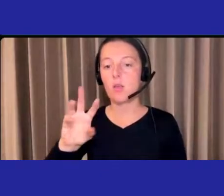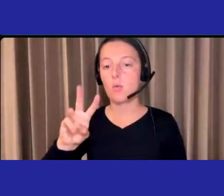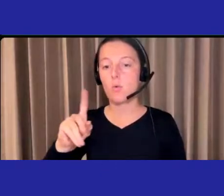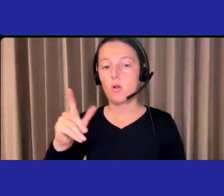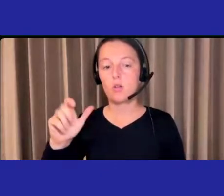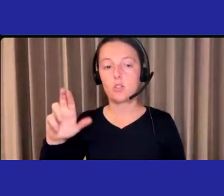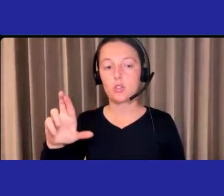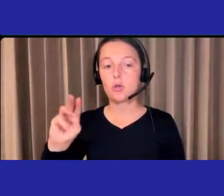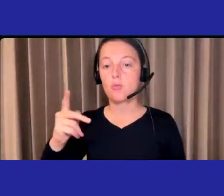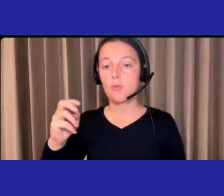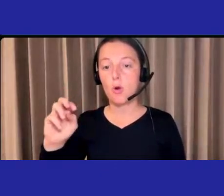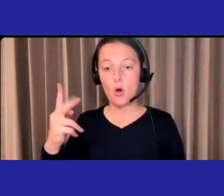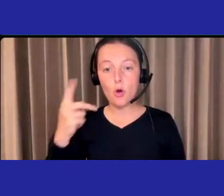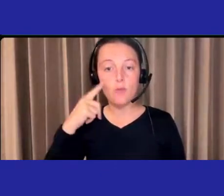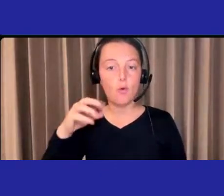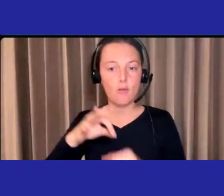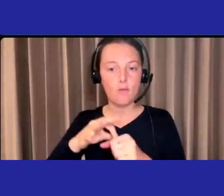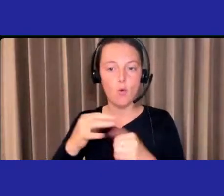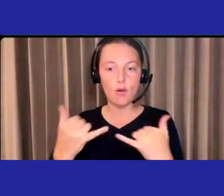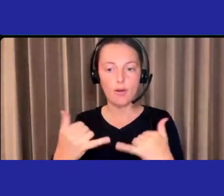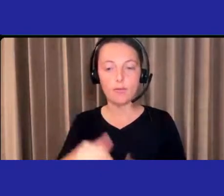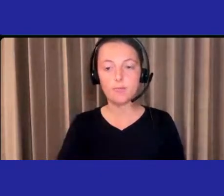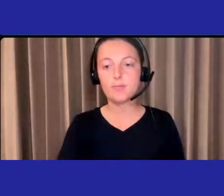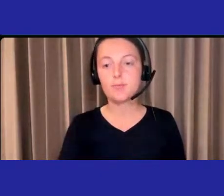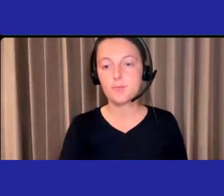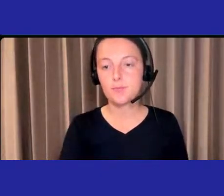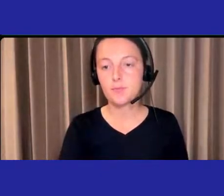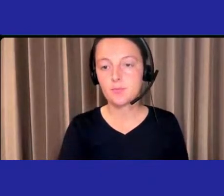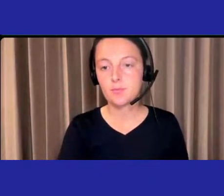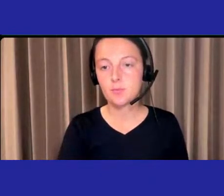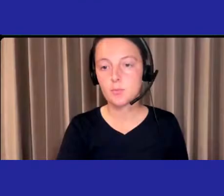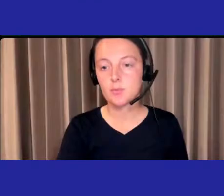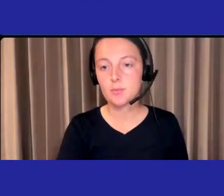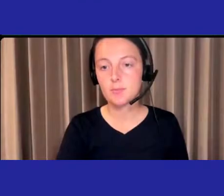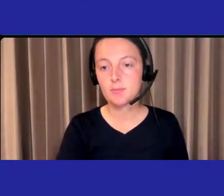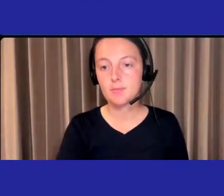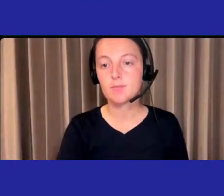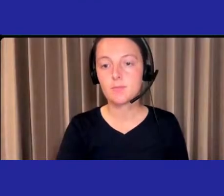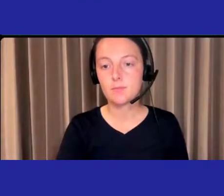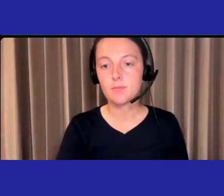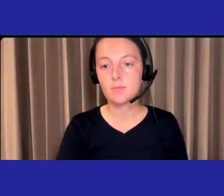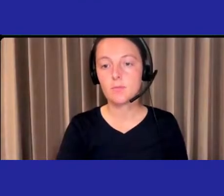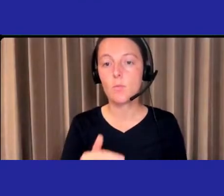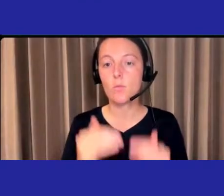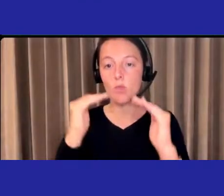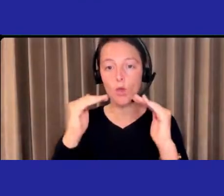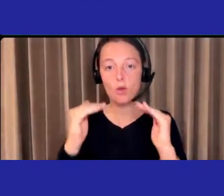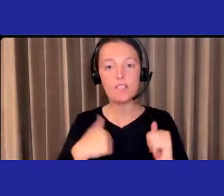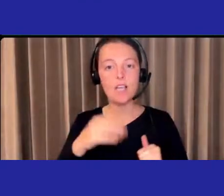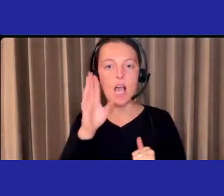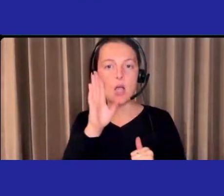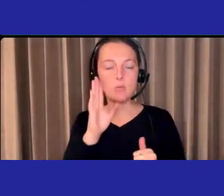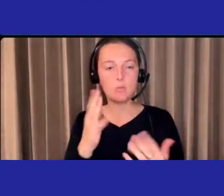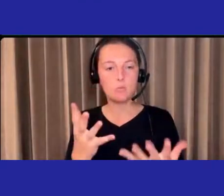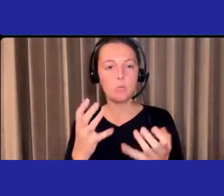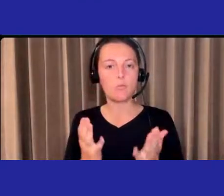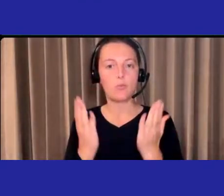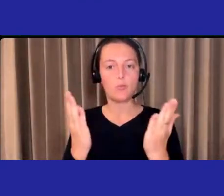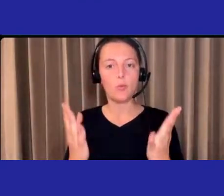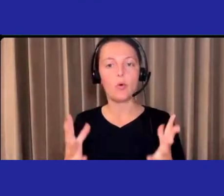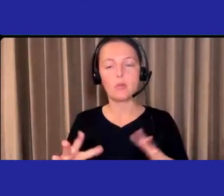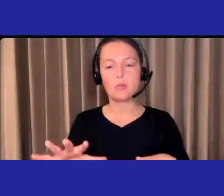capacity. Next on the agenda, I would like to propose a motion to adopt the minutes of the Equity, Diversity, and Inclusion